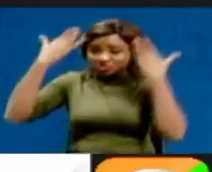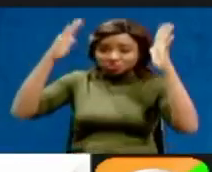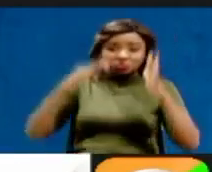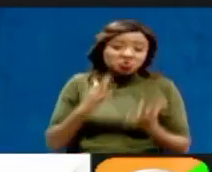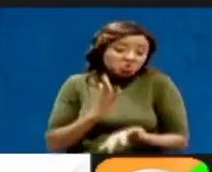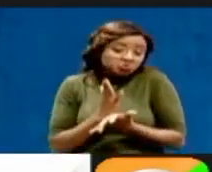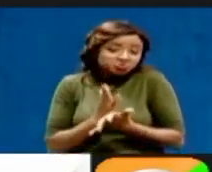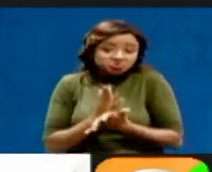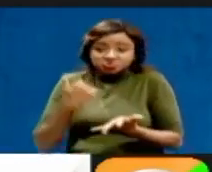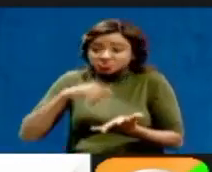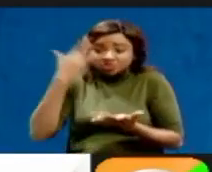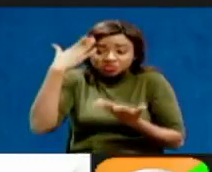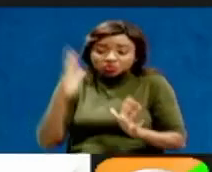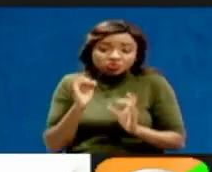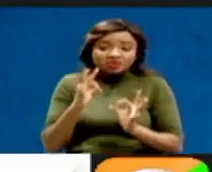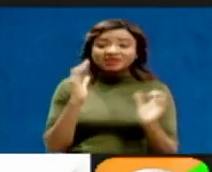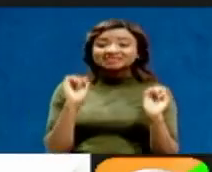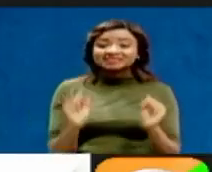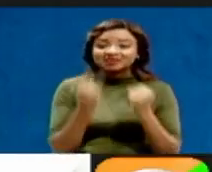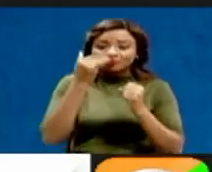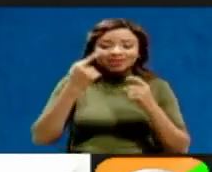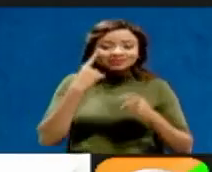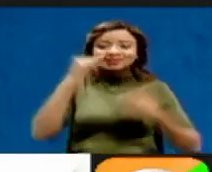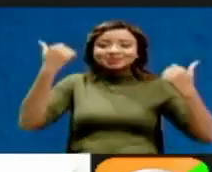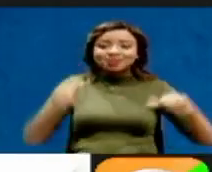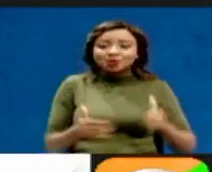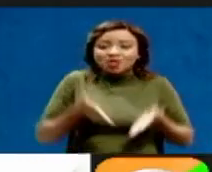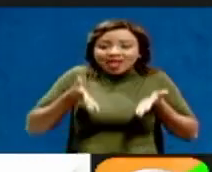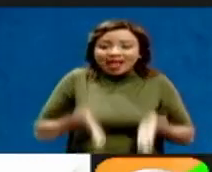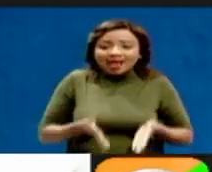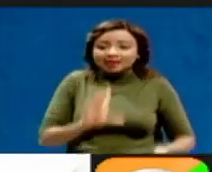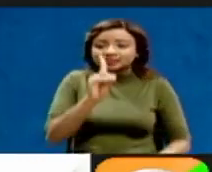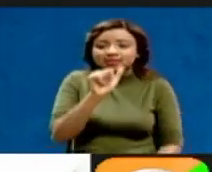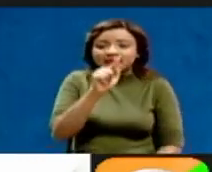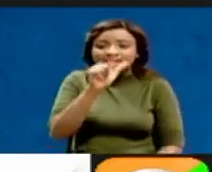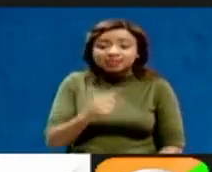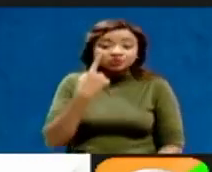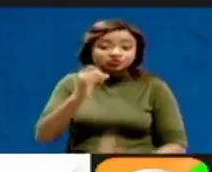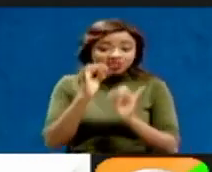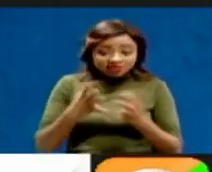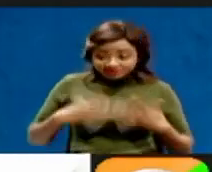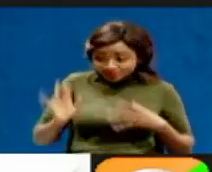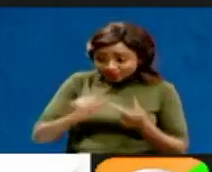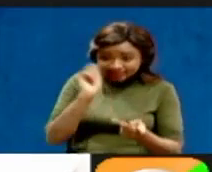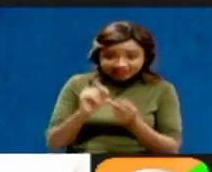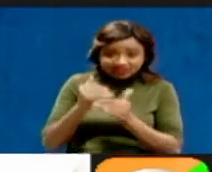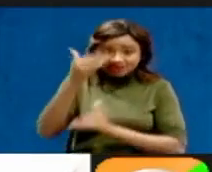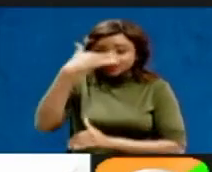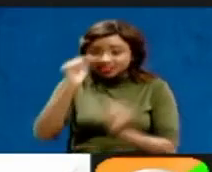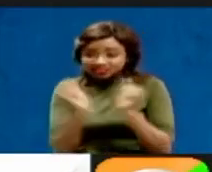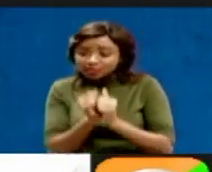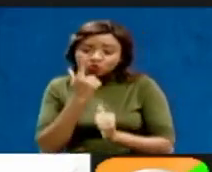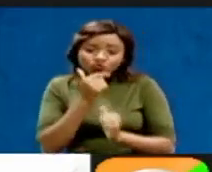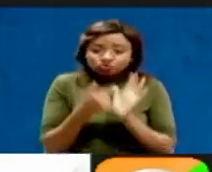at 10 days because I've not seen the current data on our patients to see if people being tested at 10 days, how many of